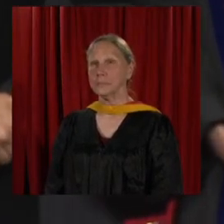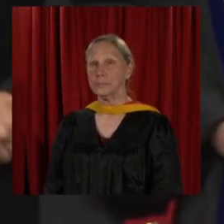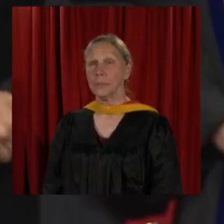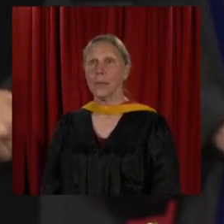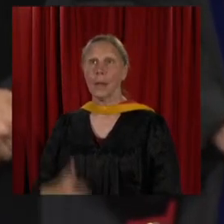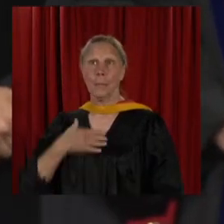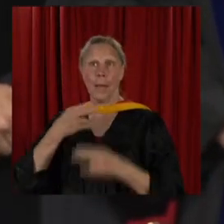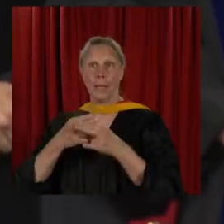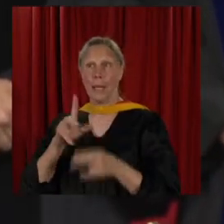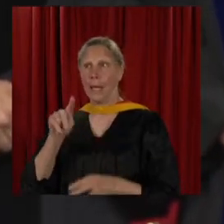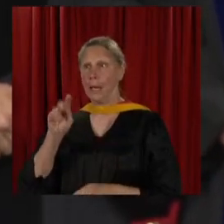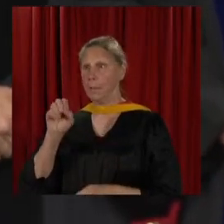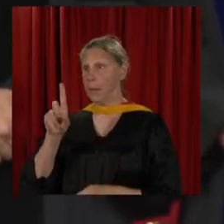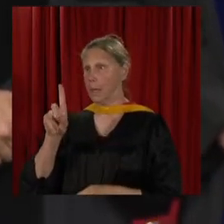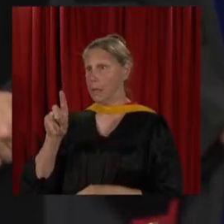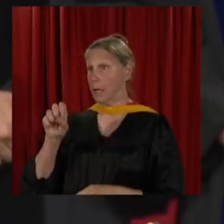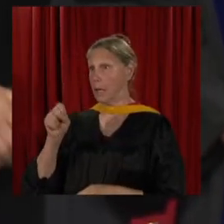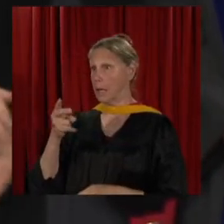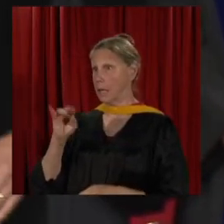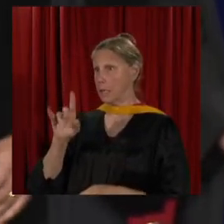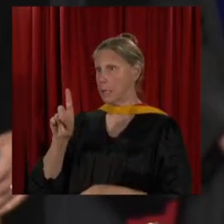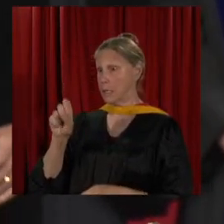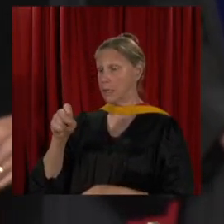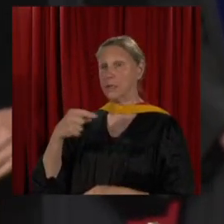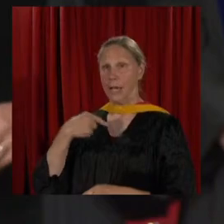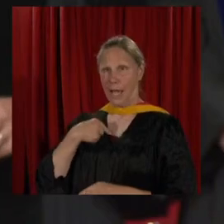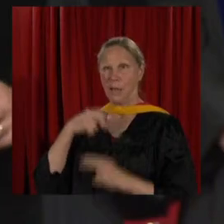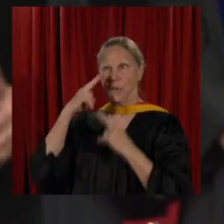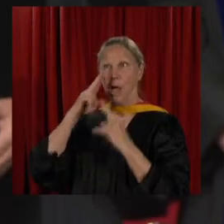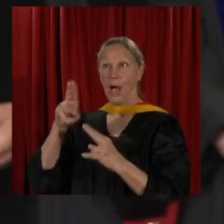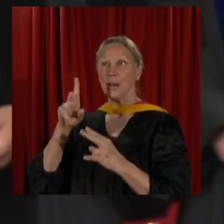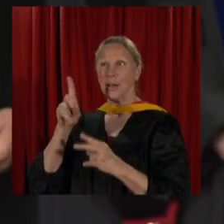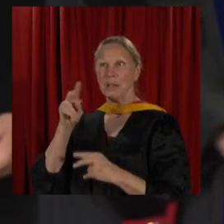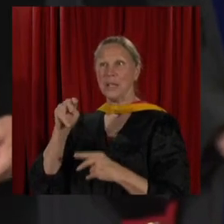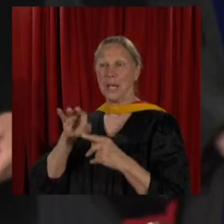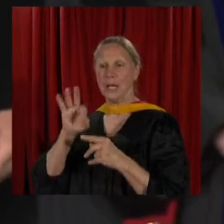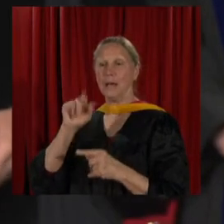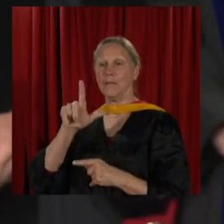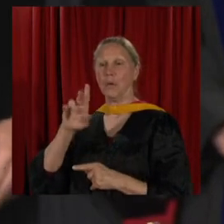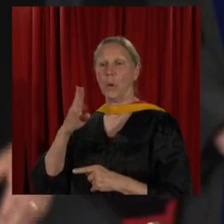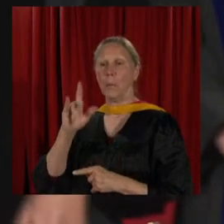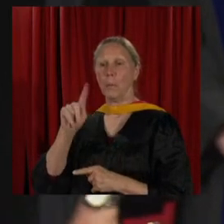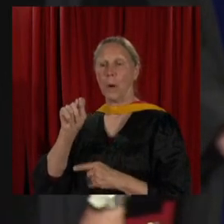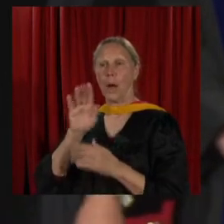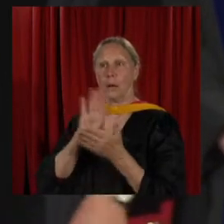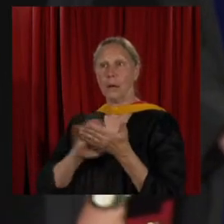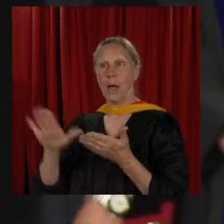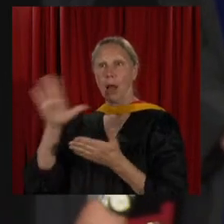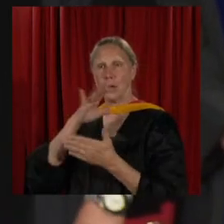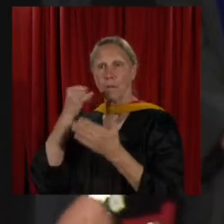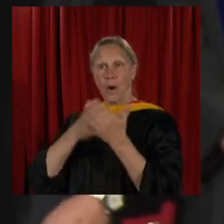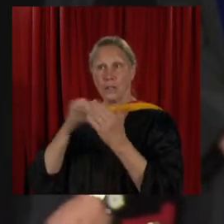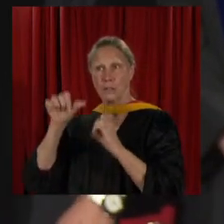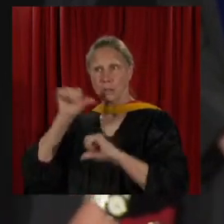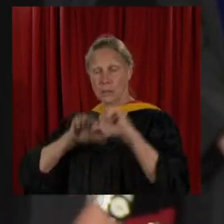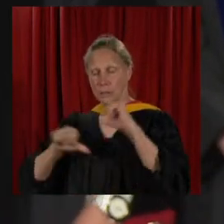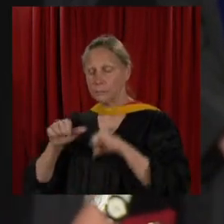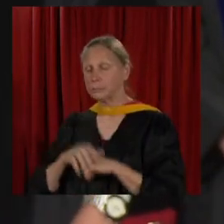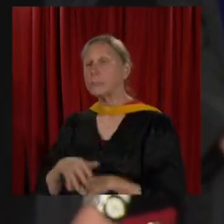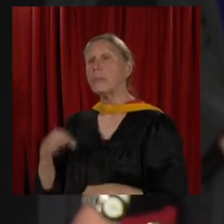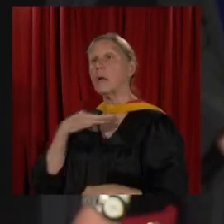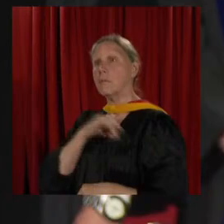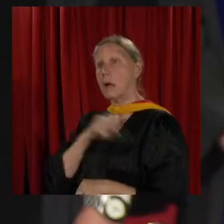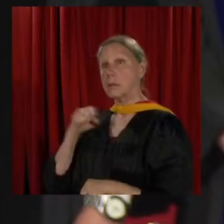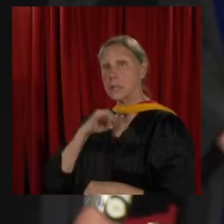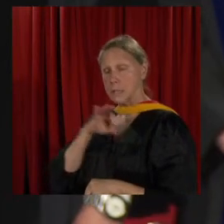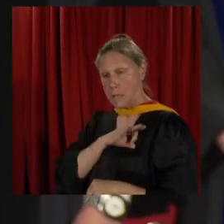My name is Todd Shields, and I have the honor of serving as Dean of Fulbright College of Arts and Sciences. On behalf of the faculty and staff, it is my